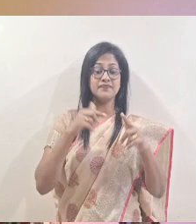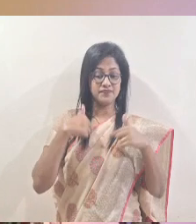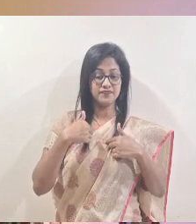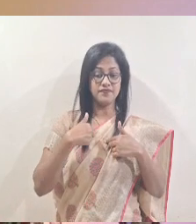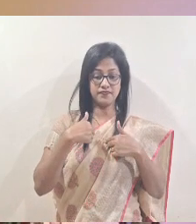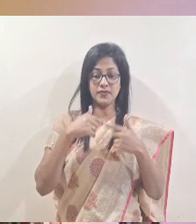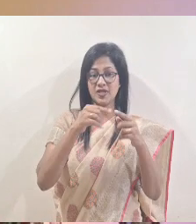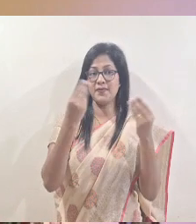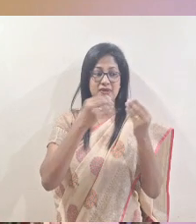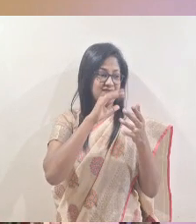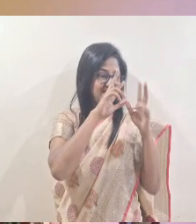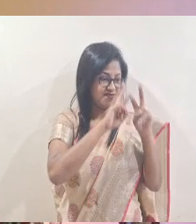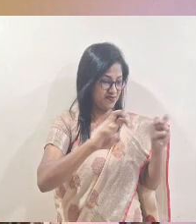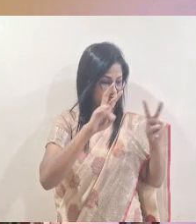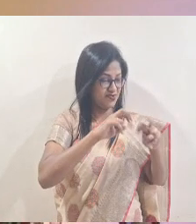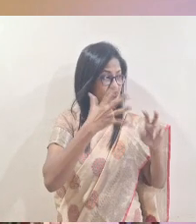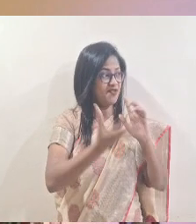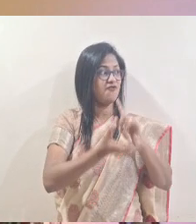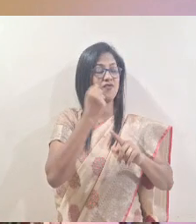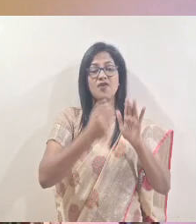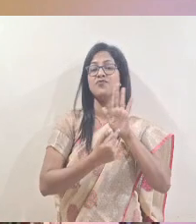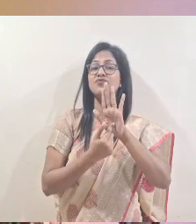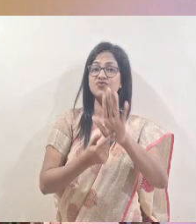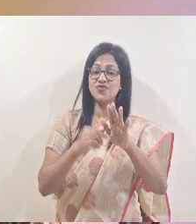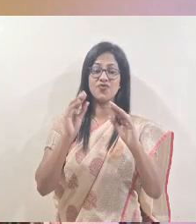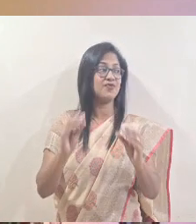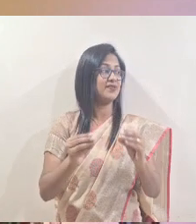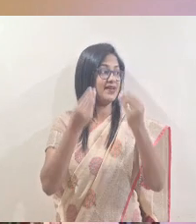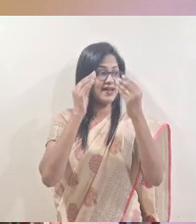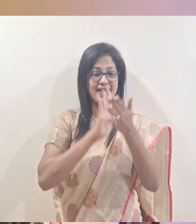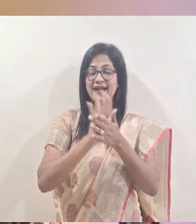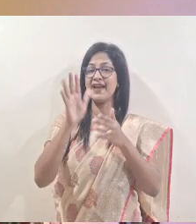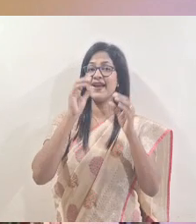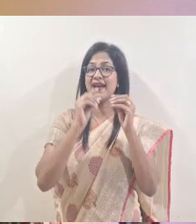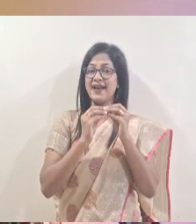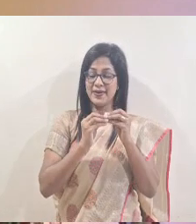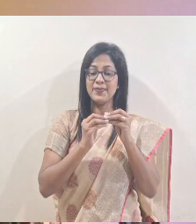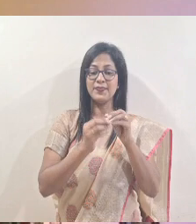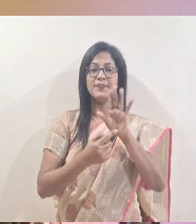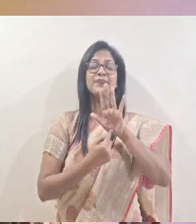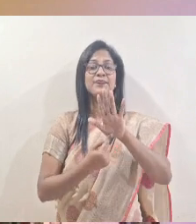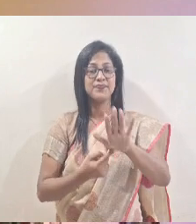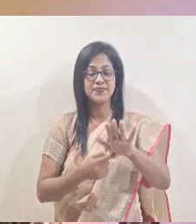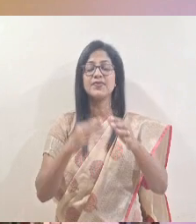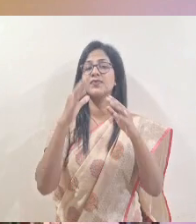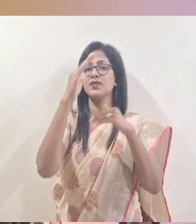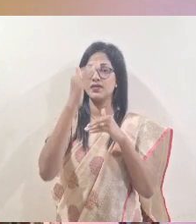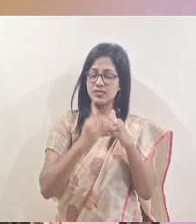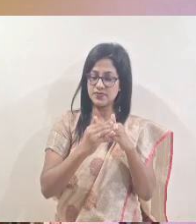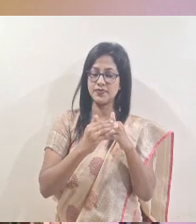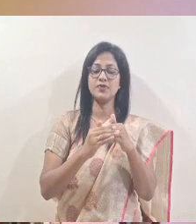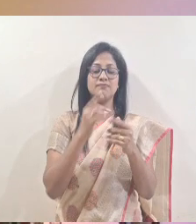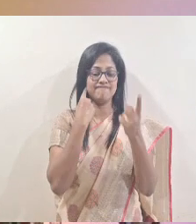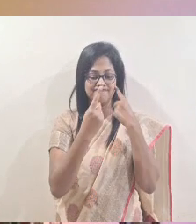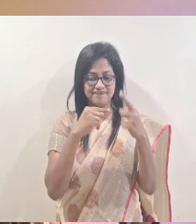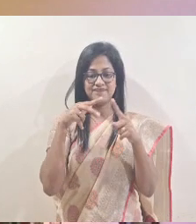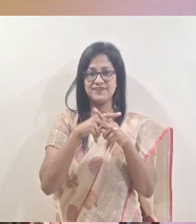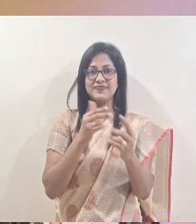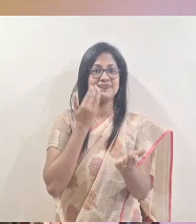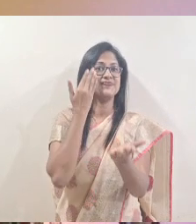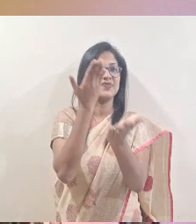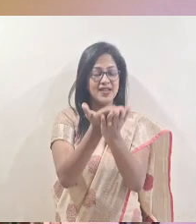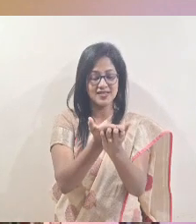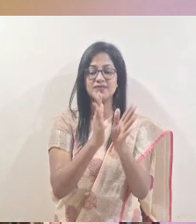So based on our findings, in order to improve the accessibility of the hub, we would like to suggest some minimal and simple interventions